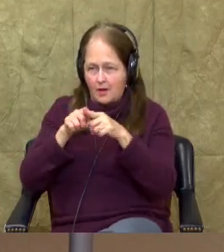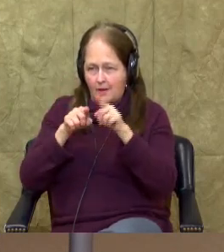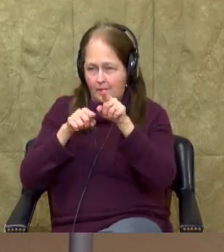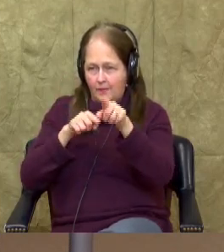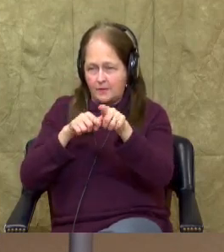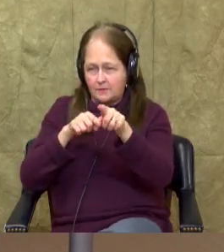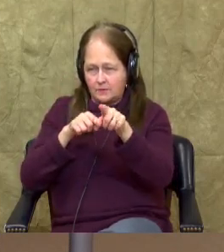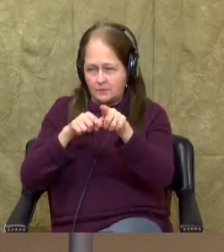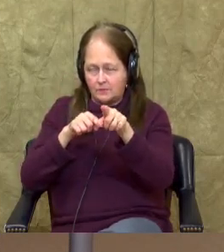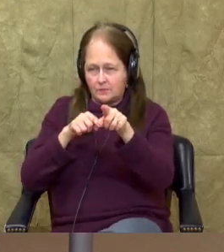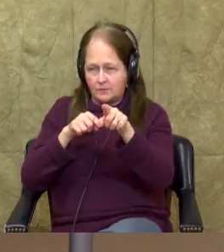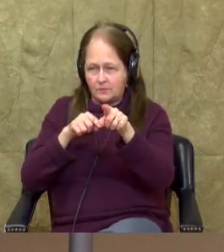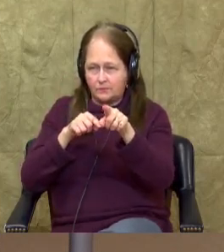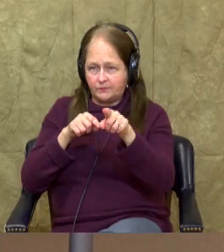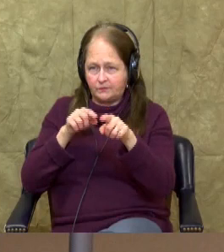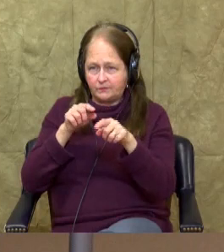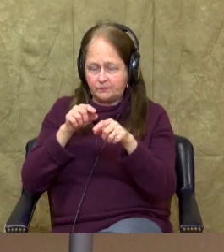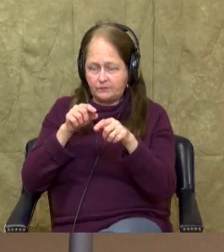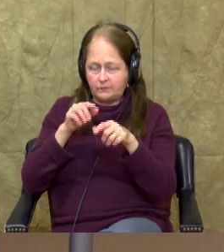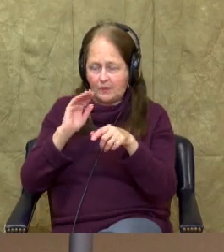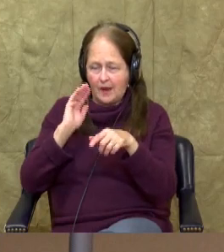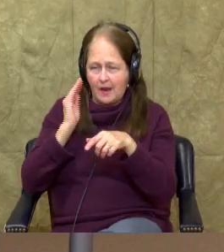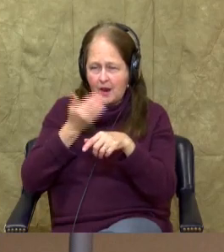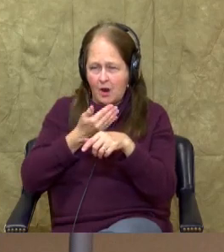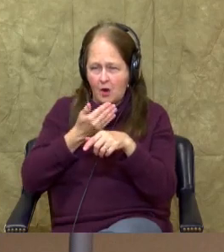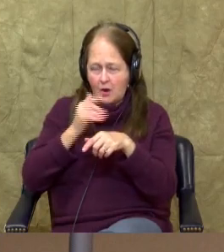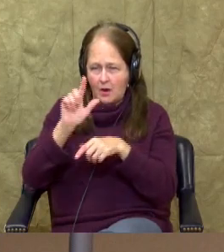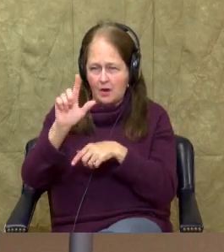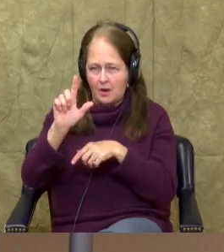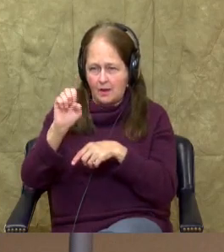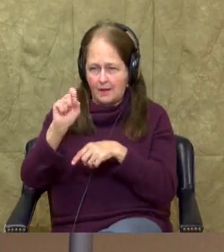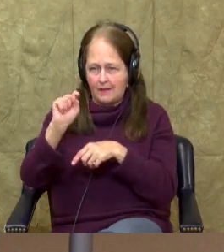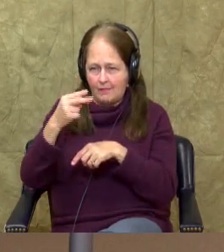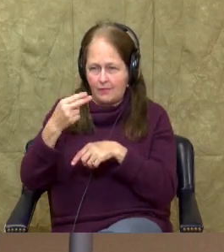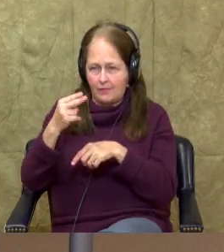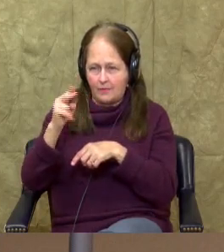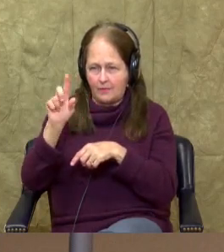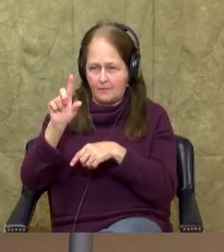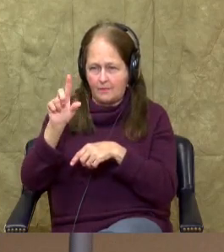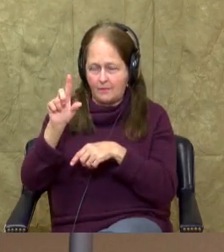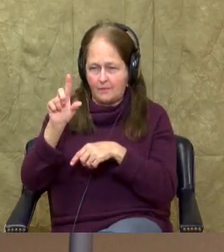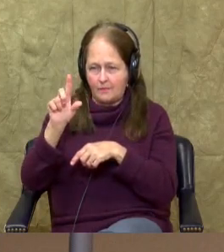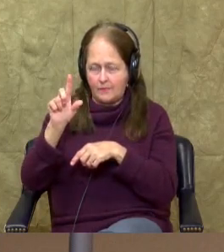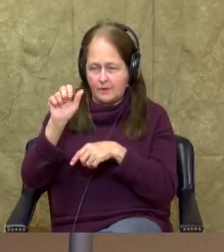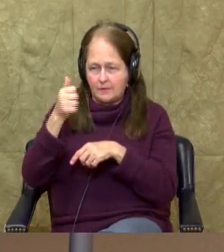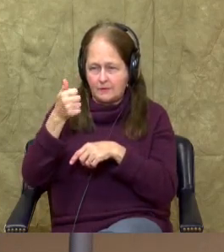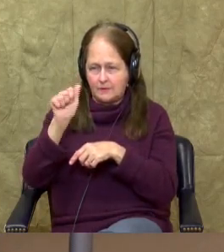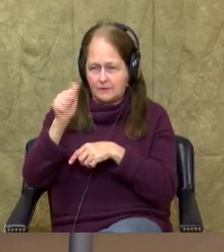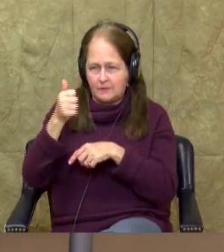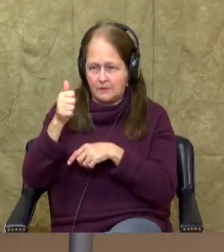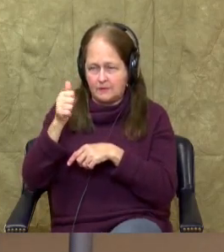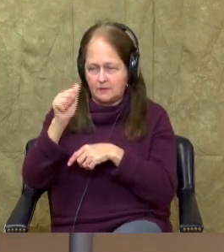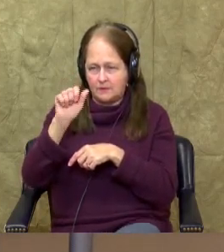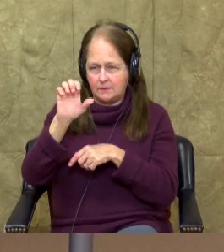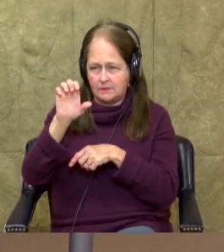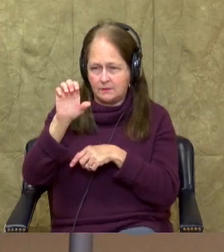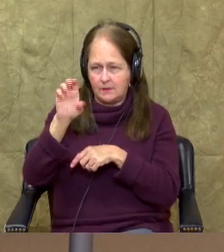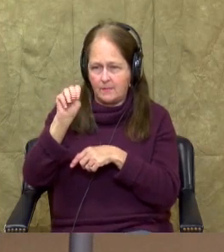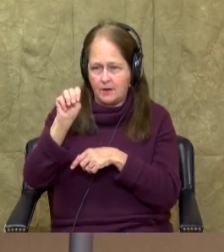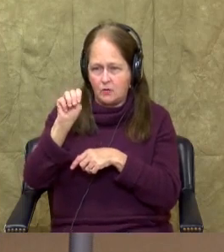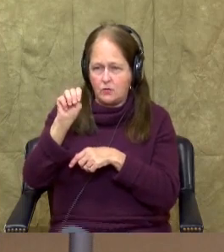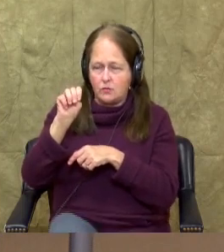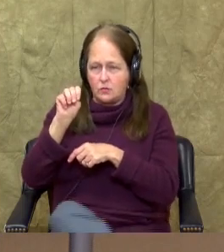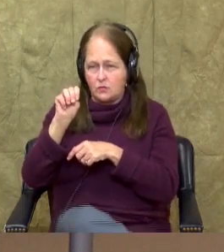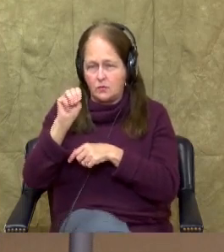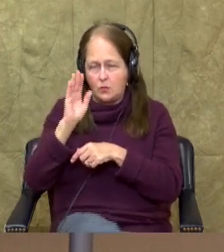this. So, our length, what is our length? Our length is 10 centimeters.